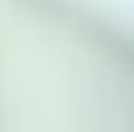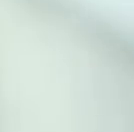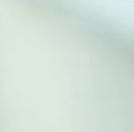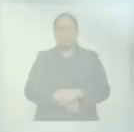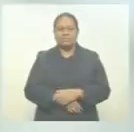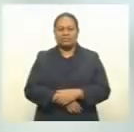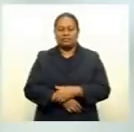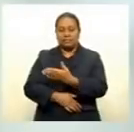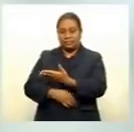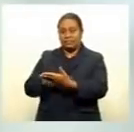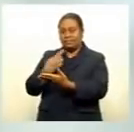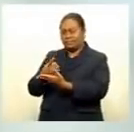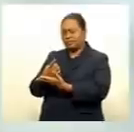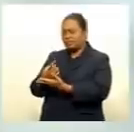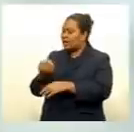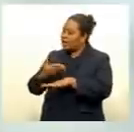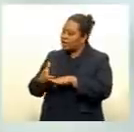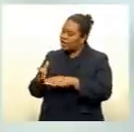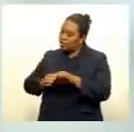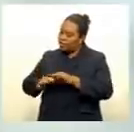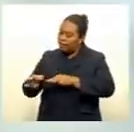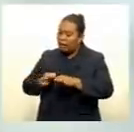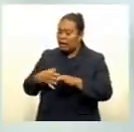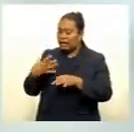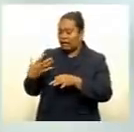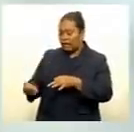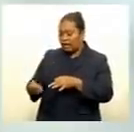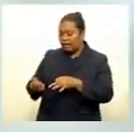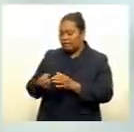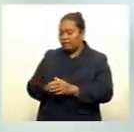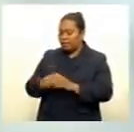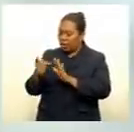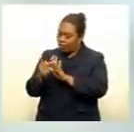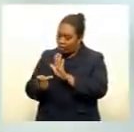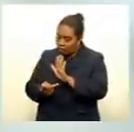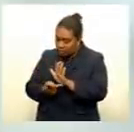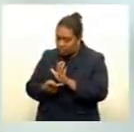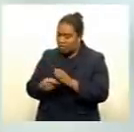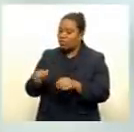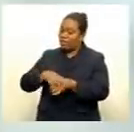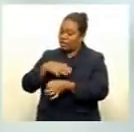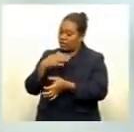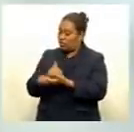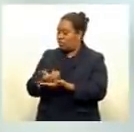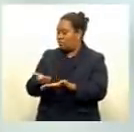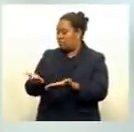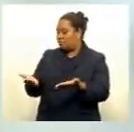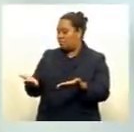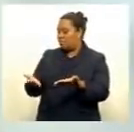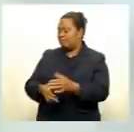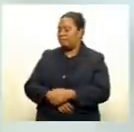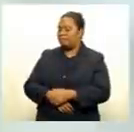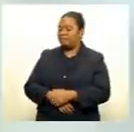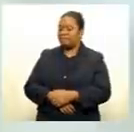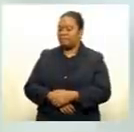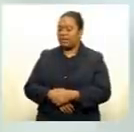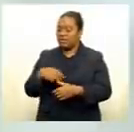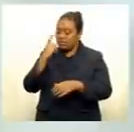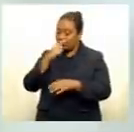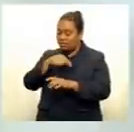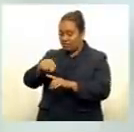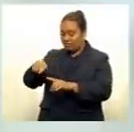Is there any new strategy that you've come up with or a policy to ensure that, these